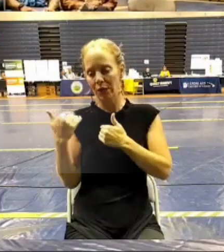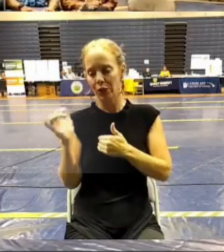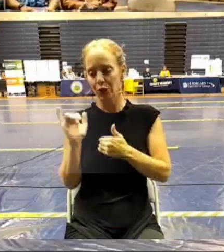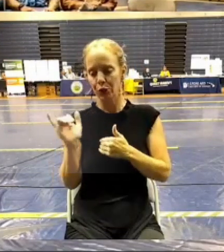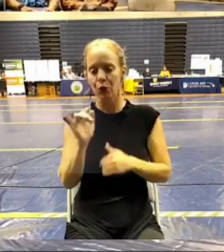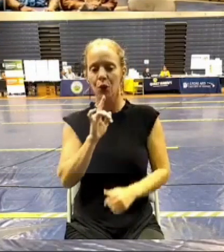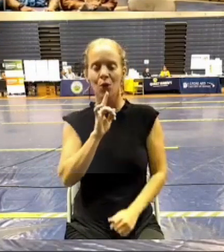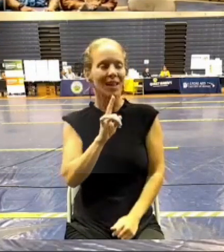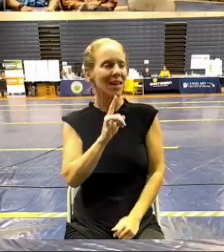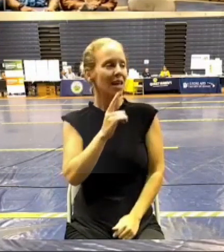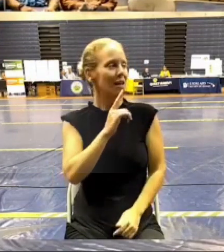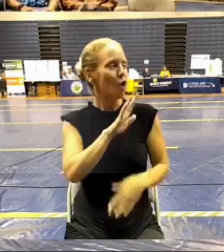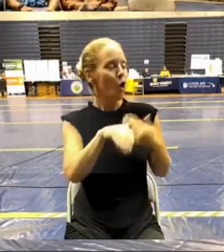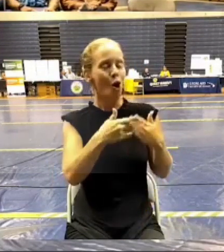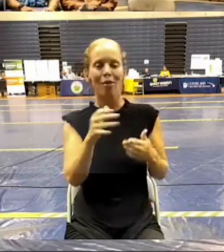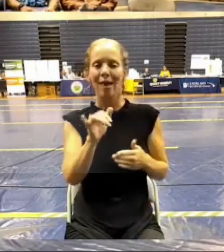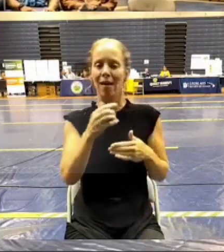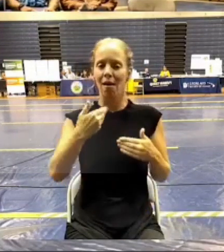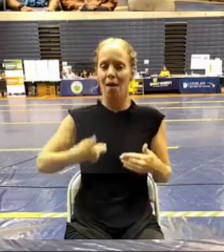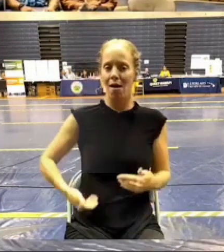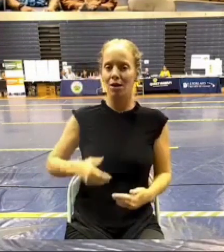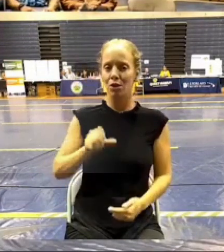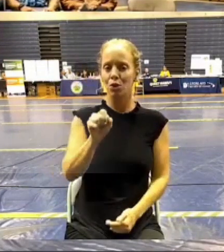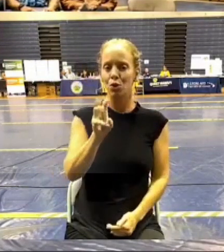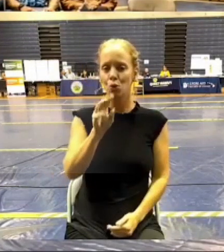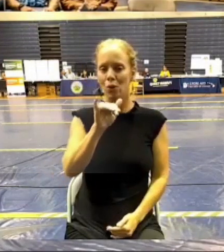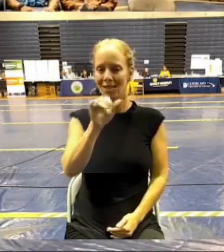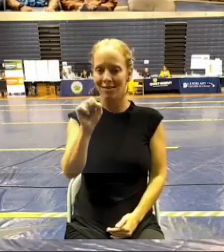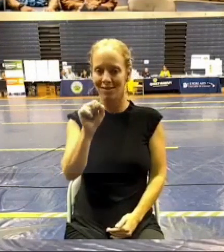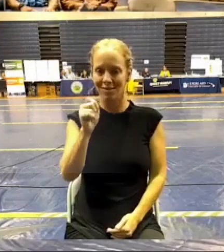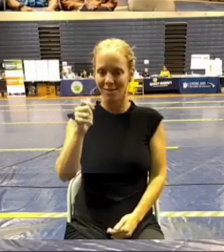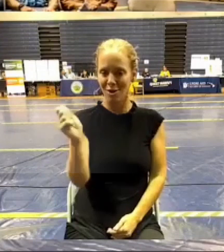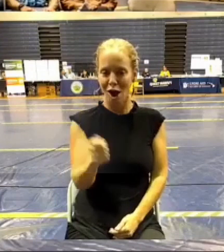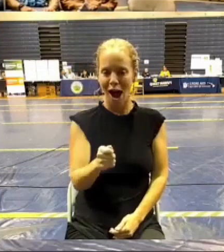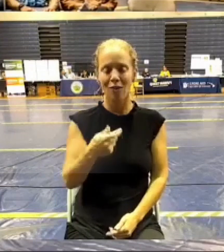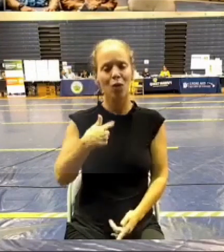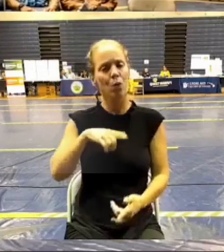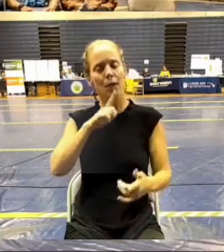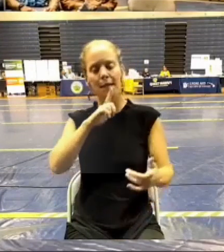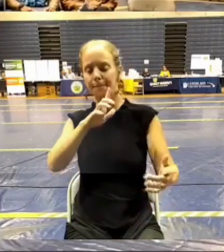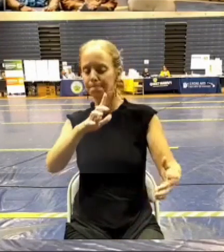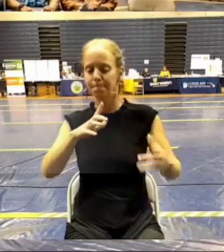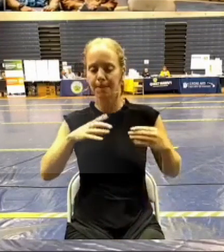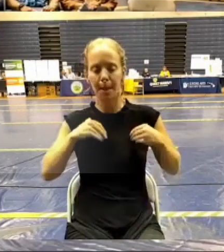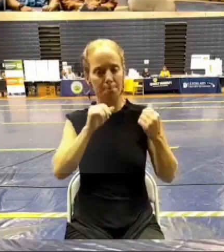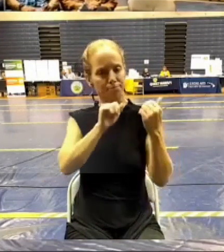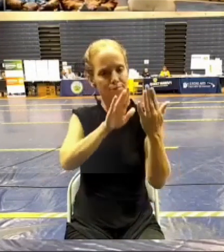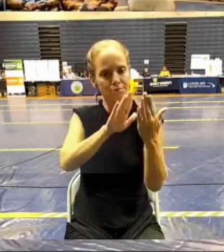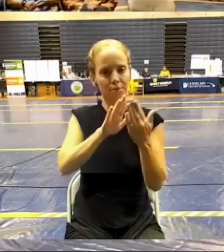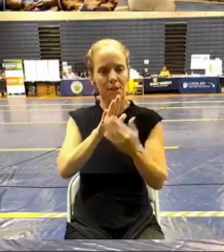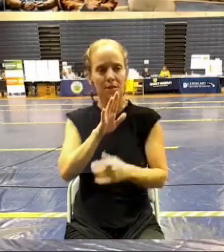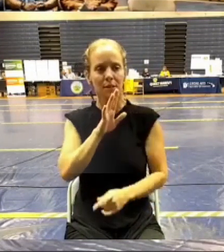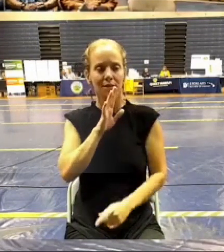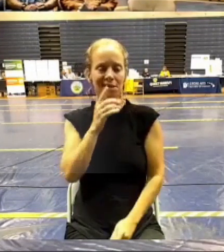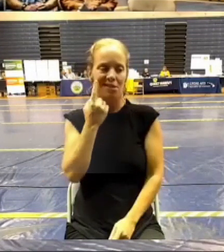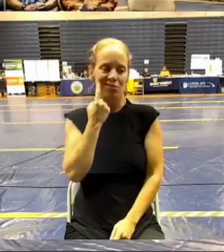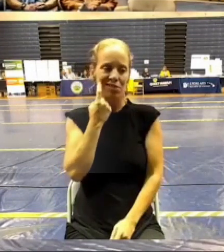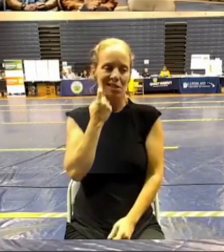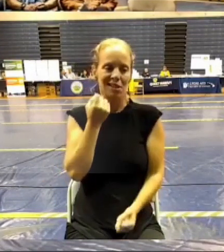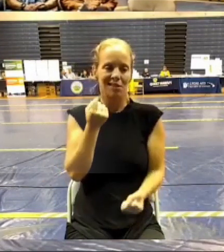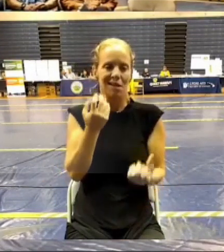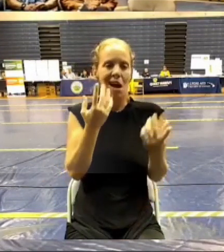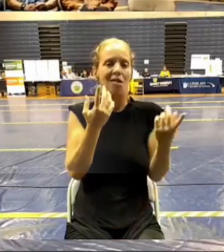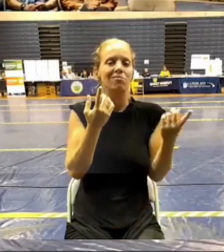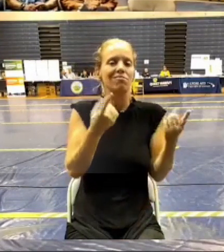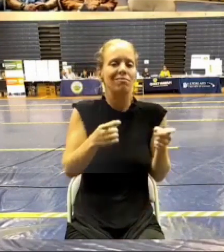actually are like Swiss knives. When something comes up to us, we take it on. We just kind of like, you know, recently we've had been a lot of